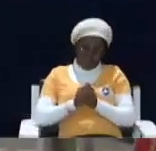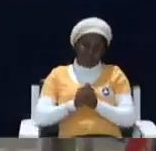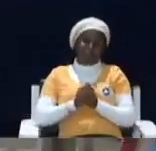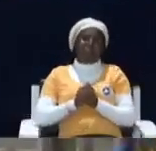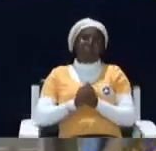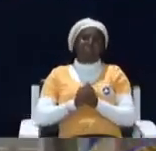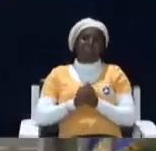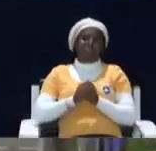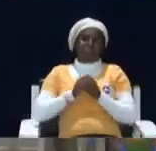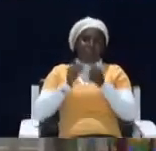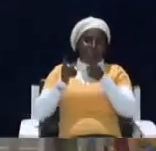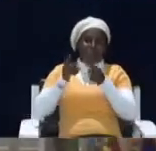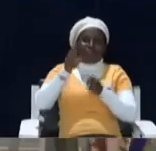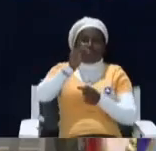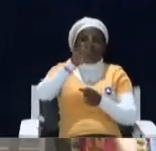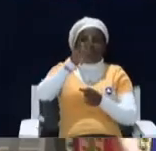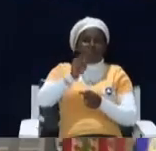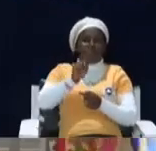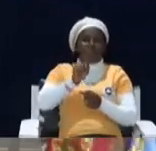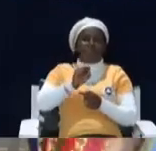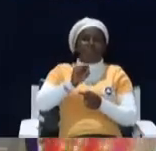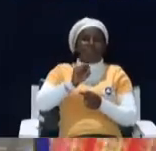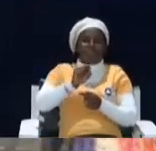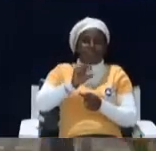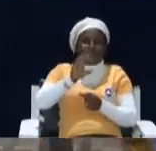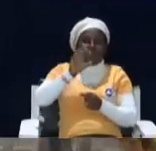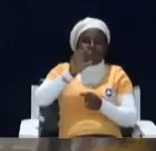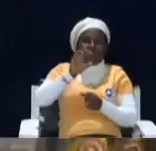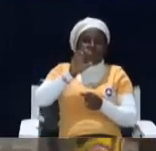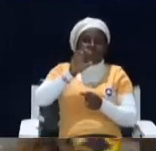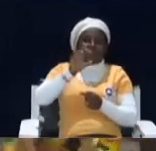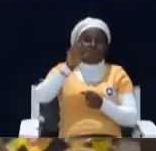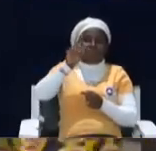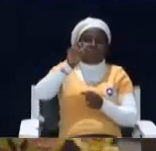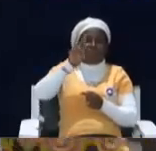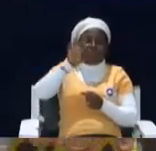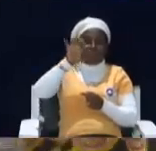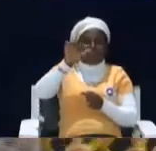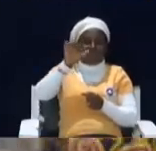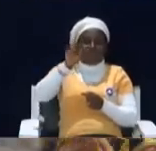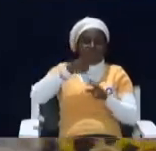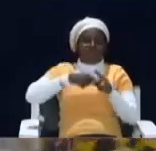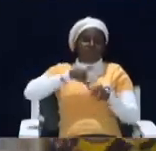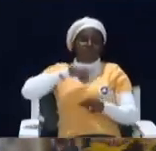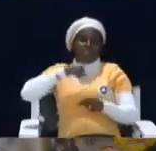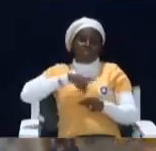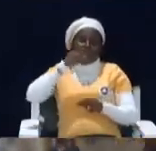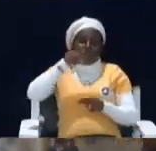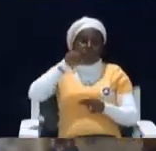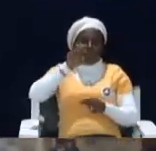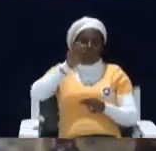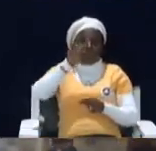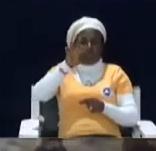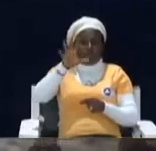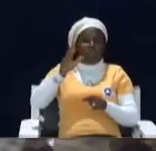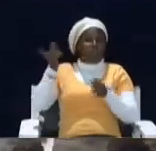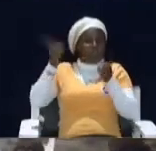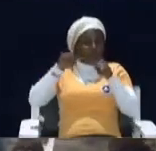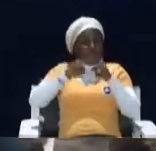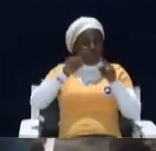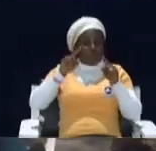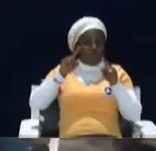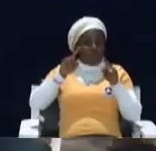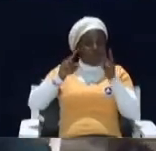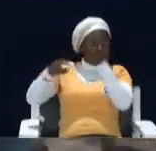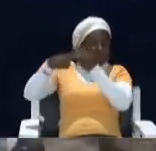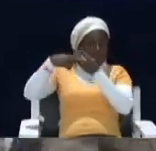I am Mrs. Osiong Udoka from Lagos Province 45. I've come to return all the glory to